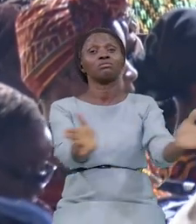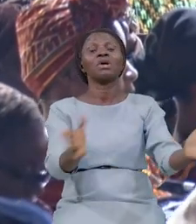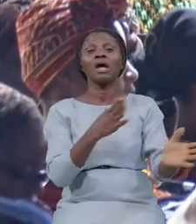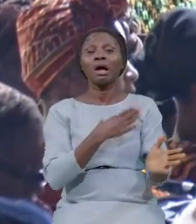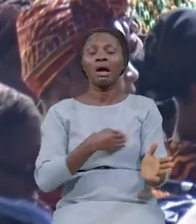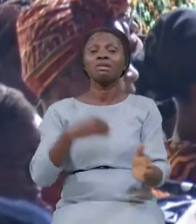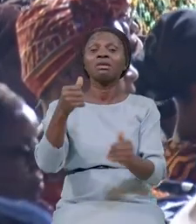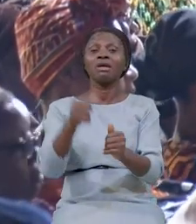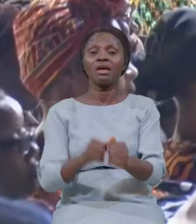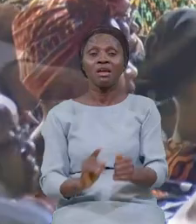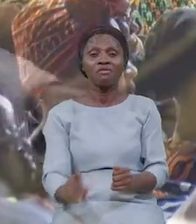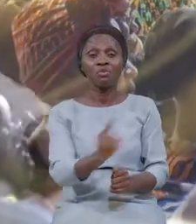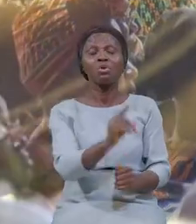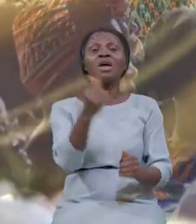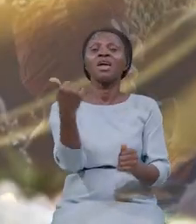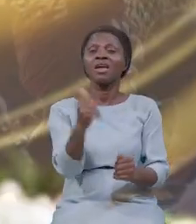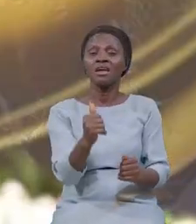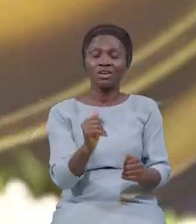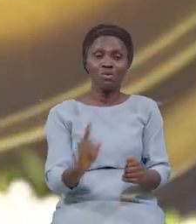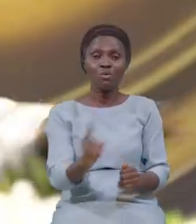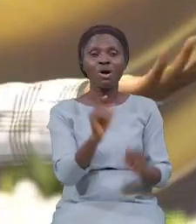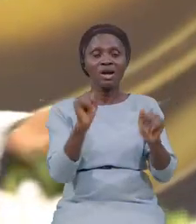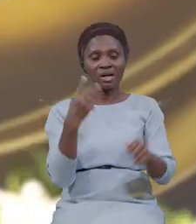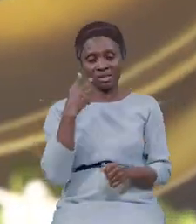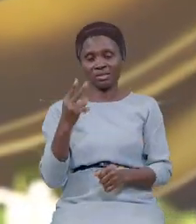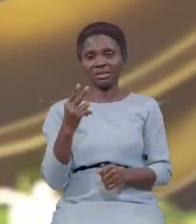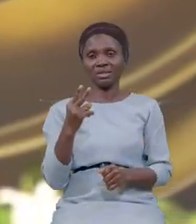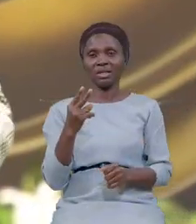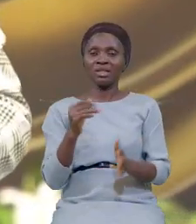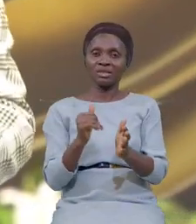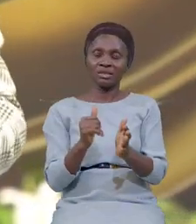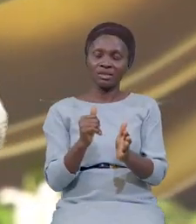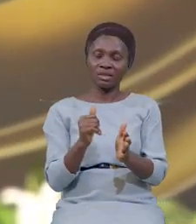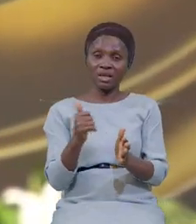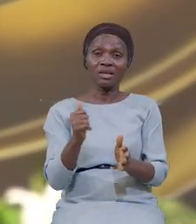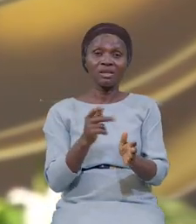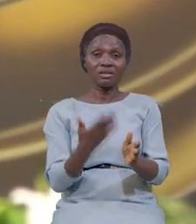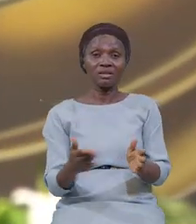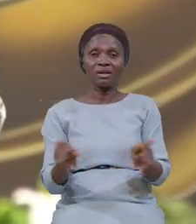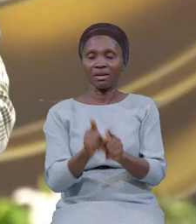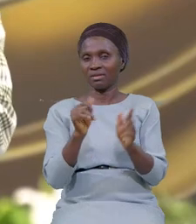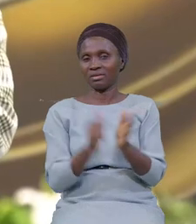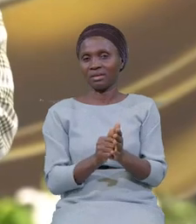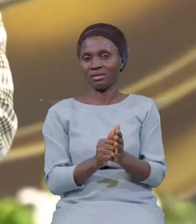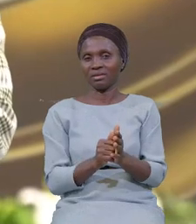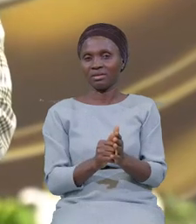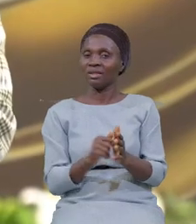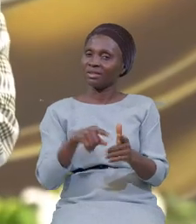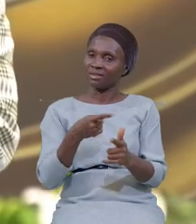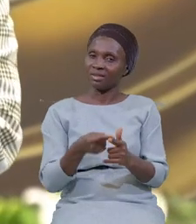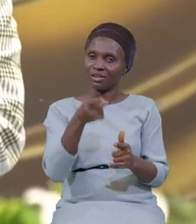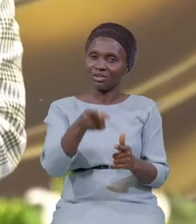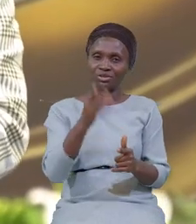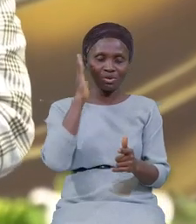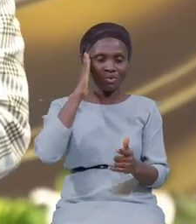everybody, anybody that sees such a thing like this has to be emotional. Then you cut your way